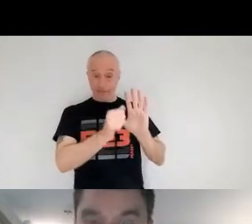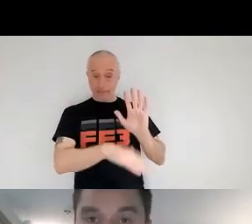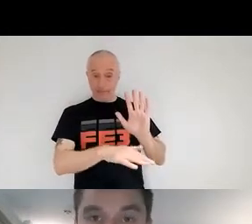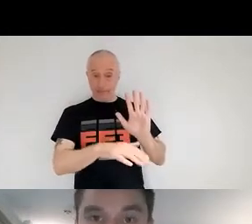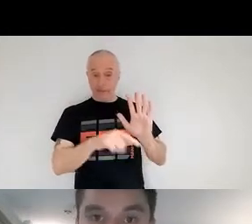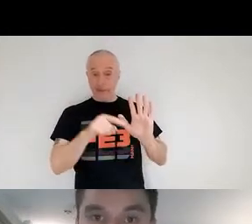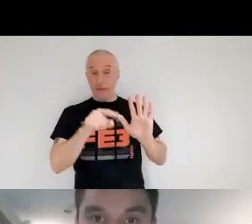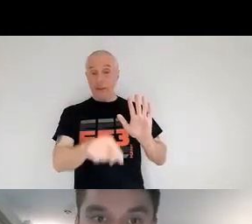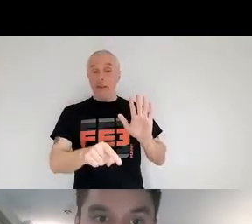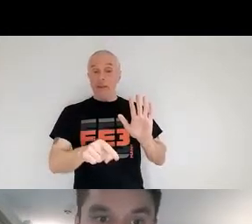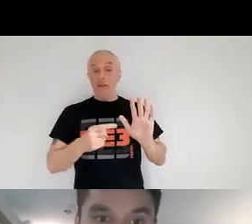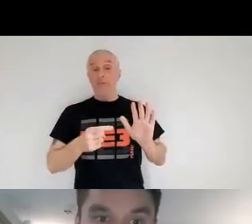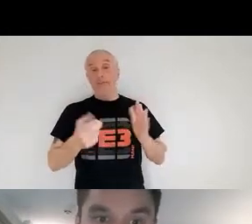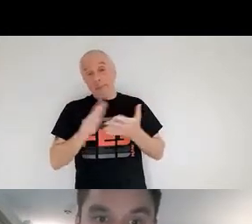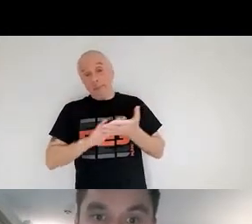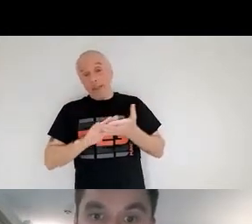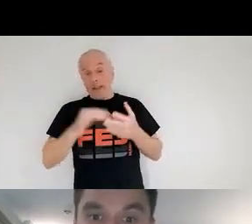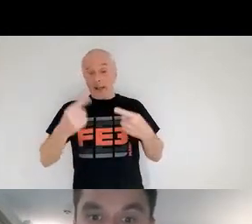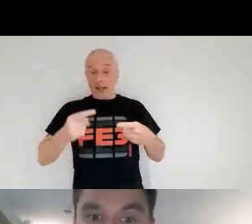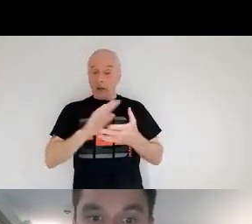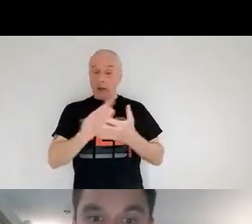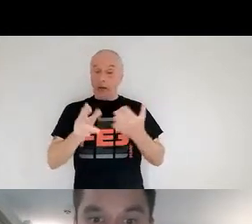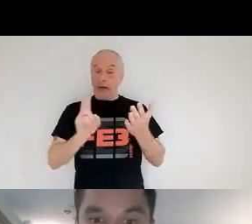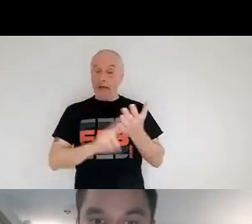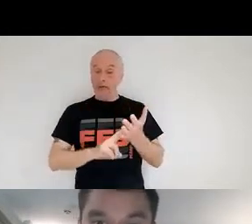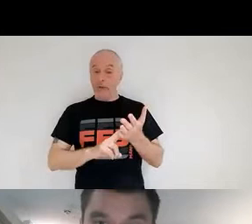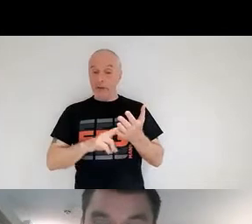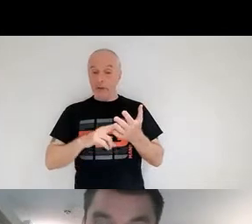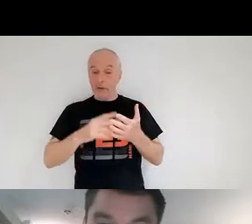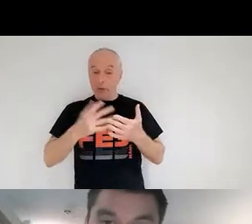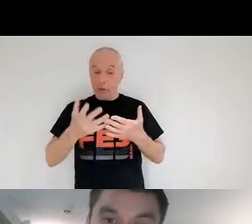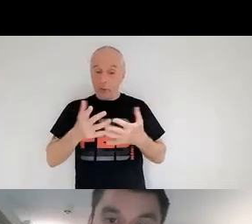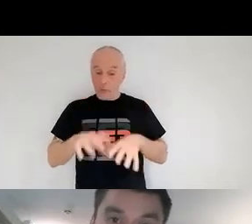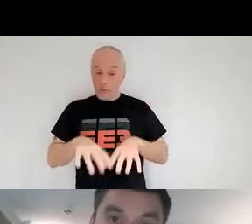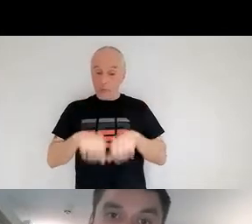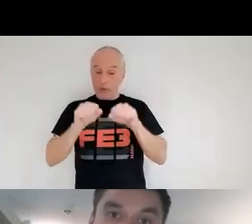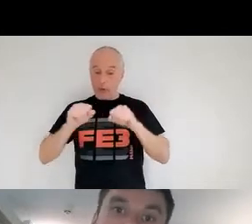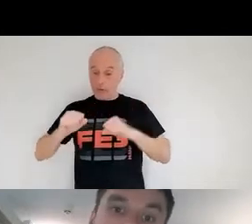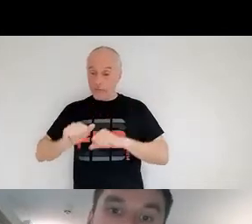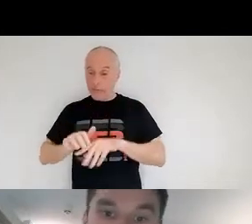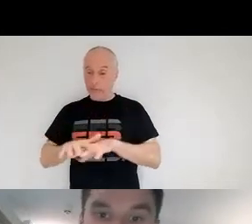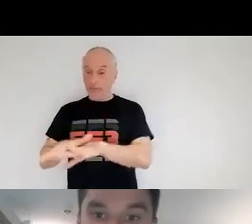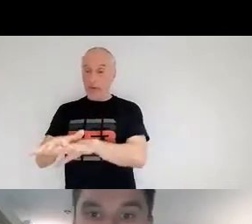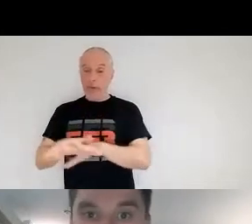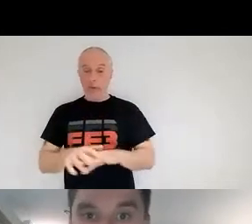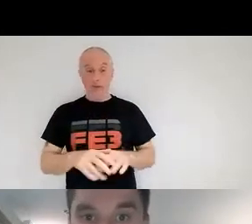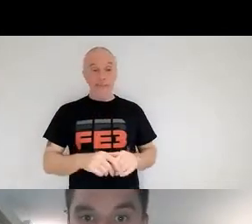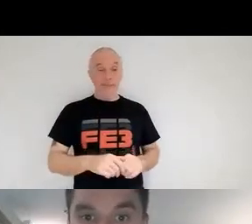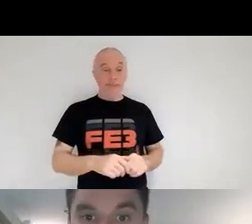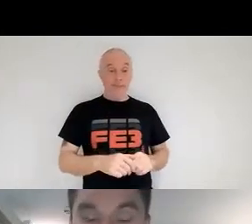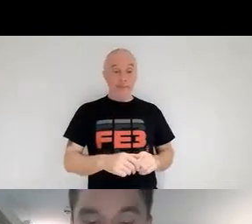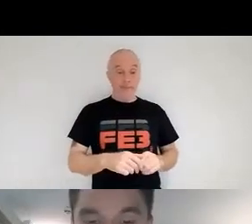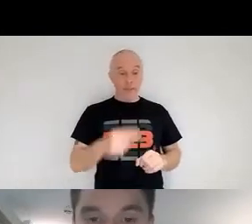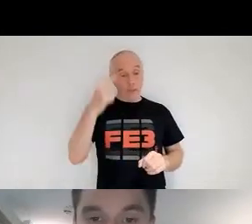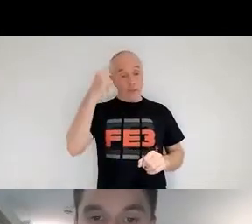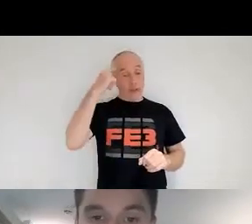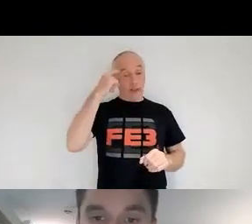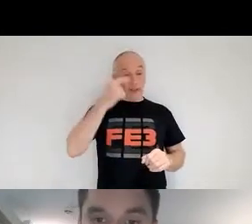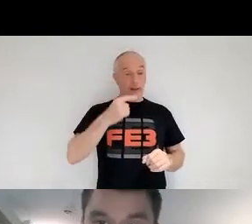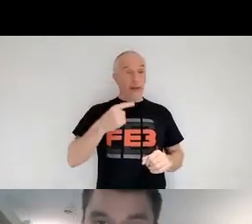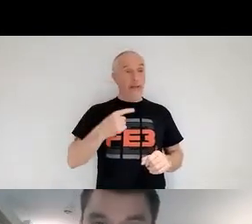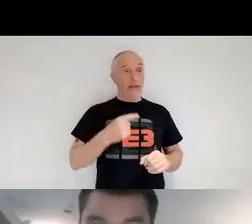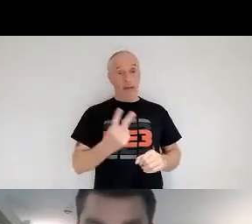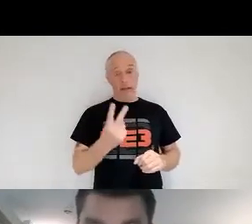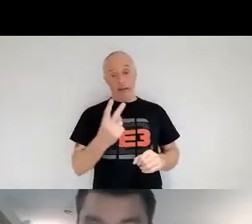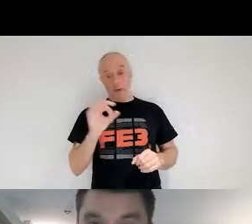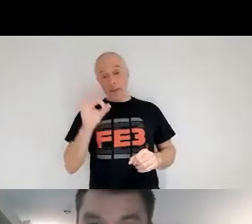is the purpose of the HyDeploy program. Our objective is to move that to 20%, which is what we think is the upper limit of